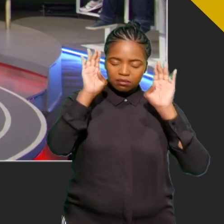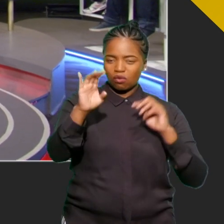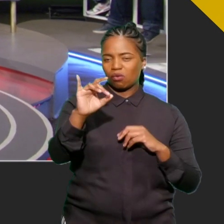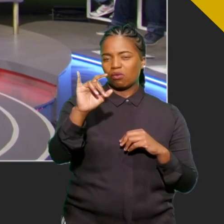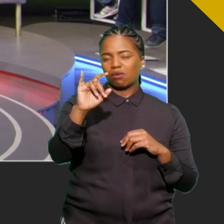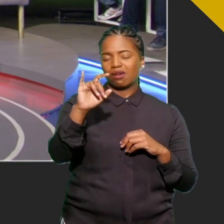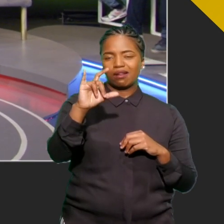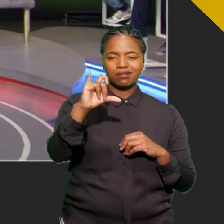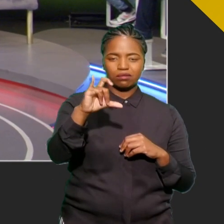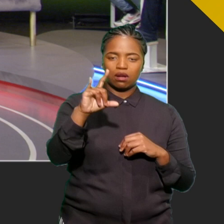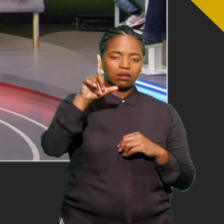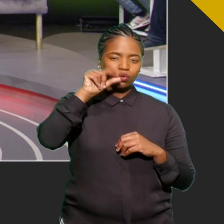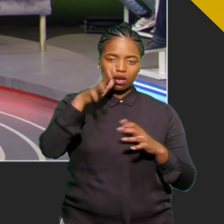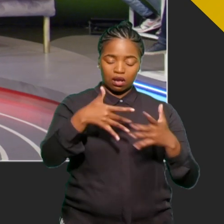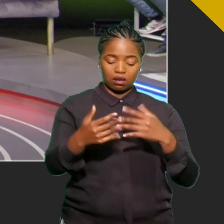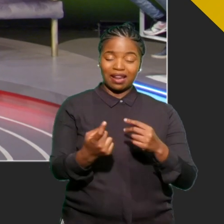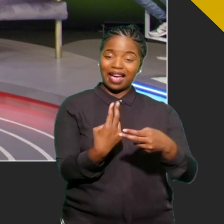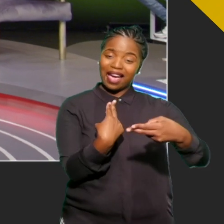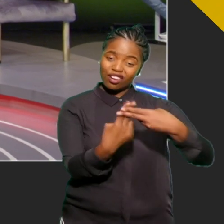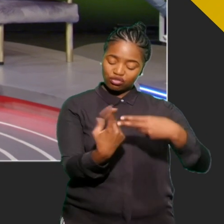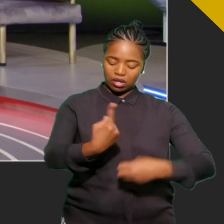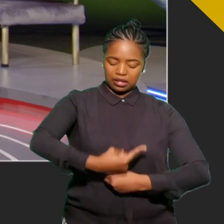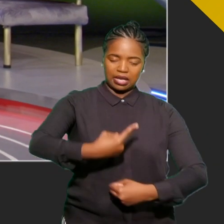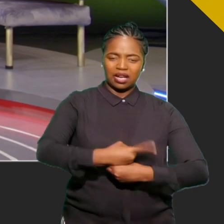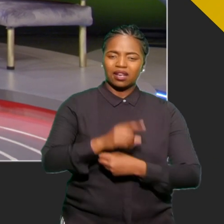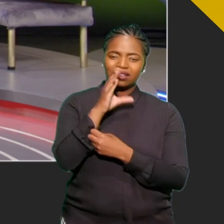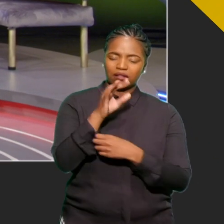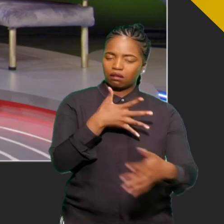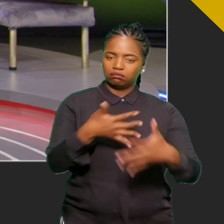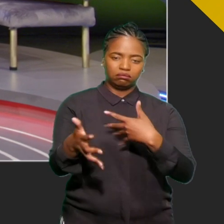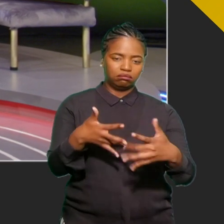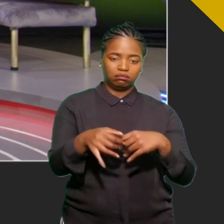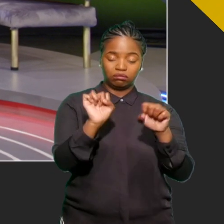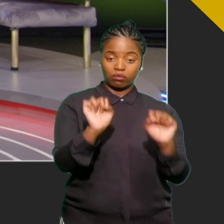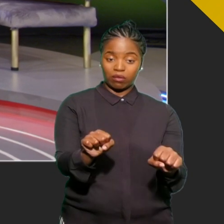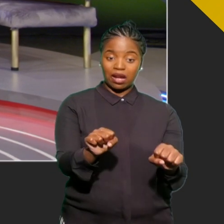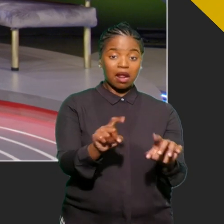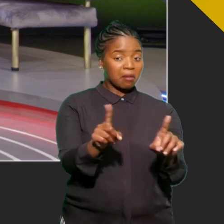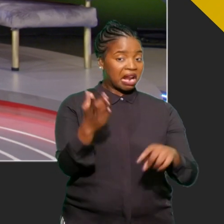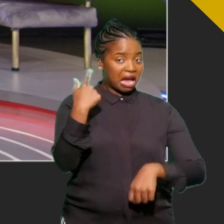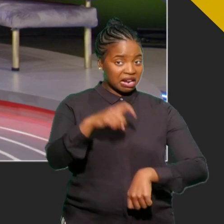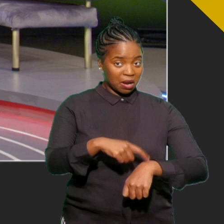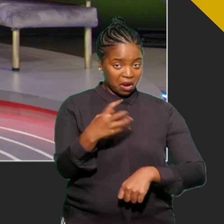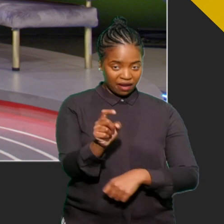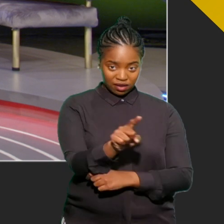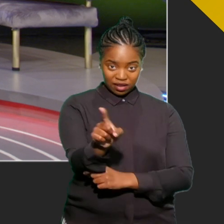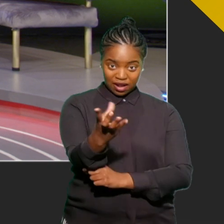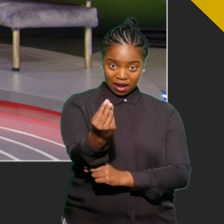ku SABC 1, ukuthi hashtag Daily Thetha Twitter, Instagram, Facebook, phinde futhi sicela ukuthi usifonele ku